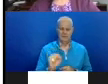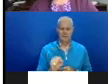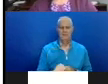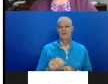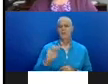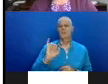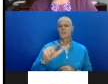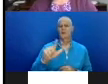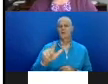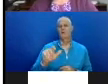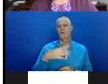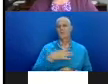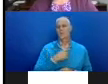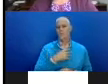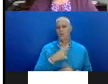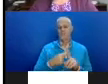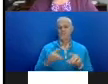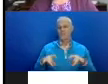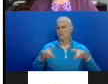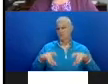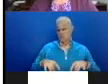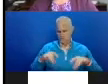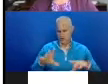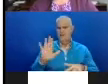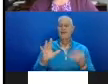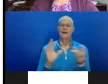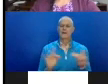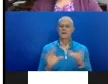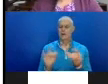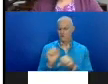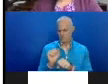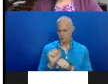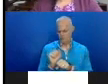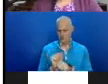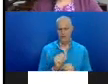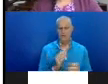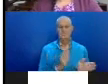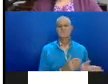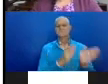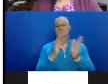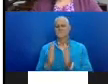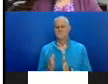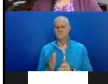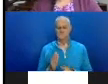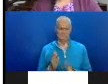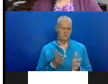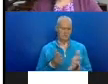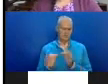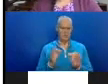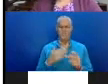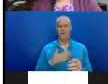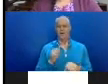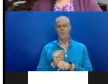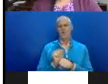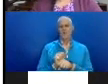and some of the narrative therapy work that they were doing. And then more recently, describing my work in terms of restorative